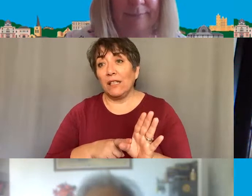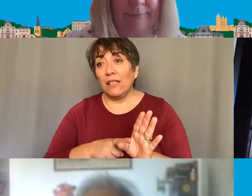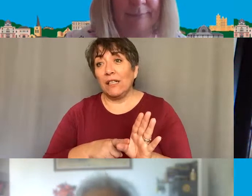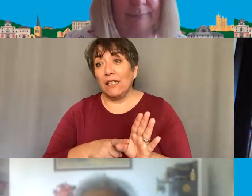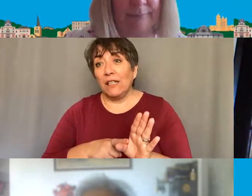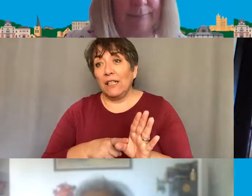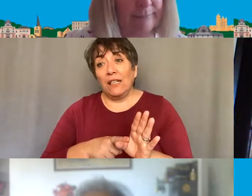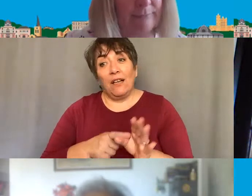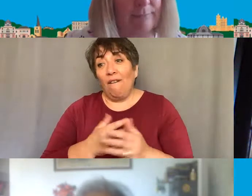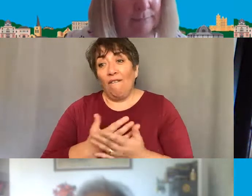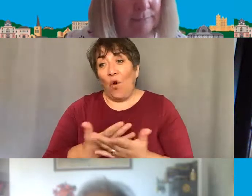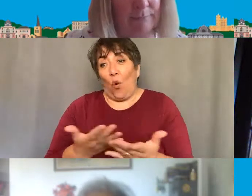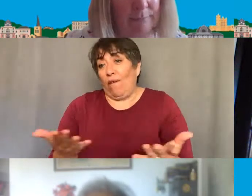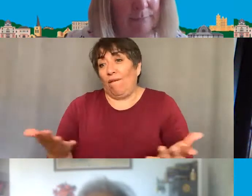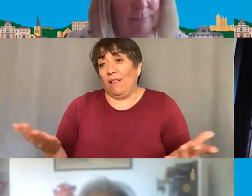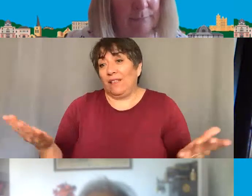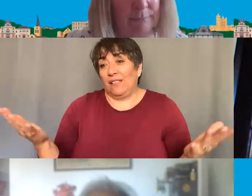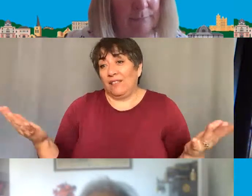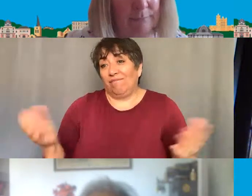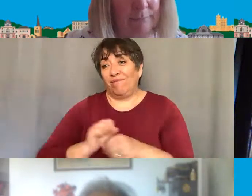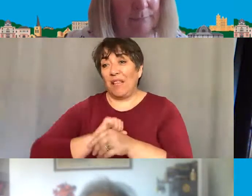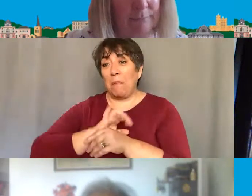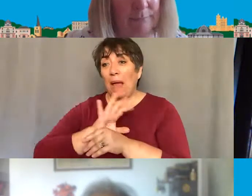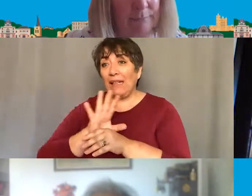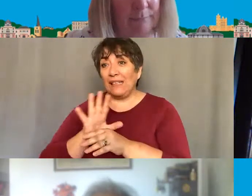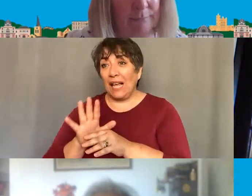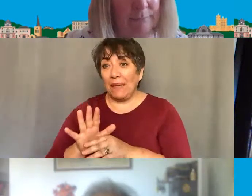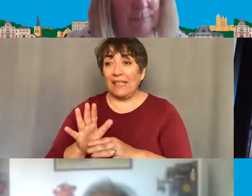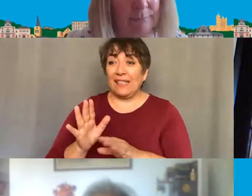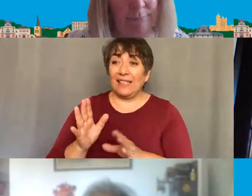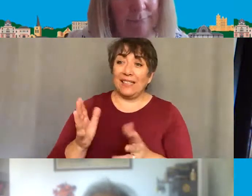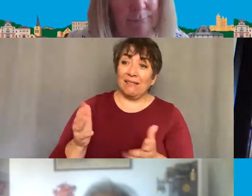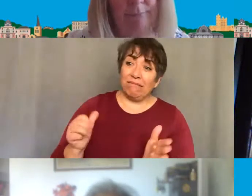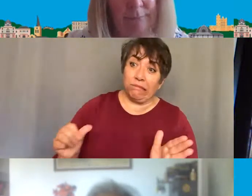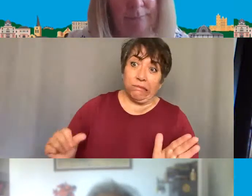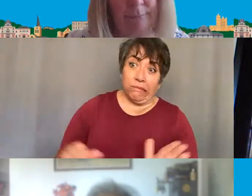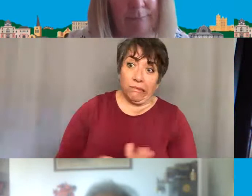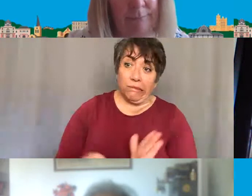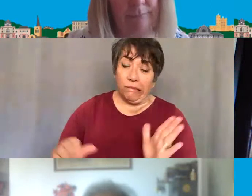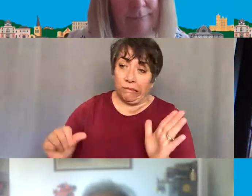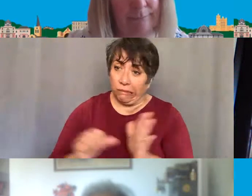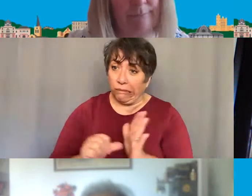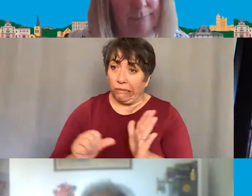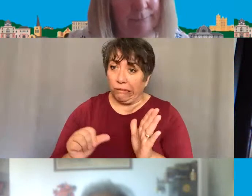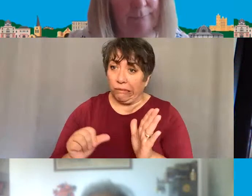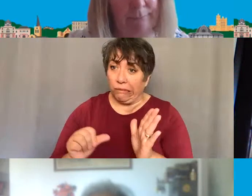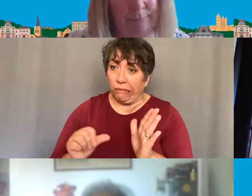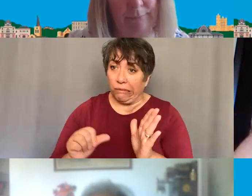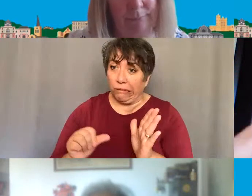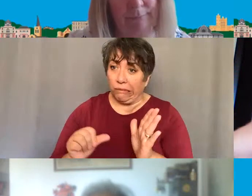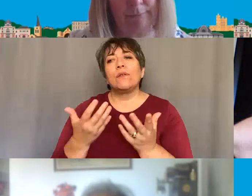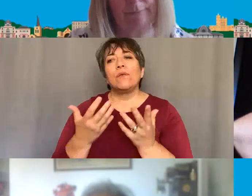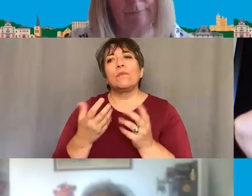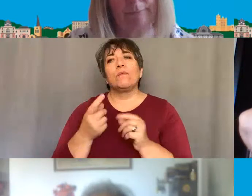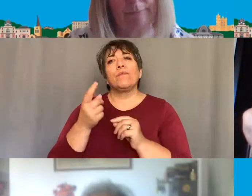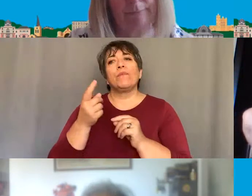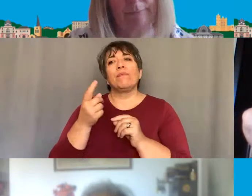life, you know, the pandemic, you know, caused us a lot of challenges. So with the impact of